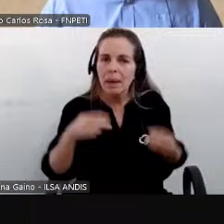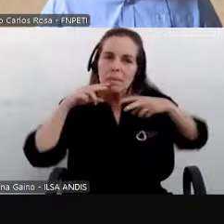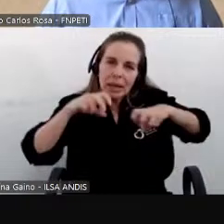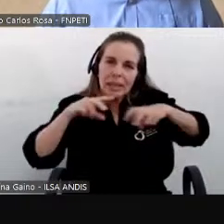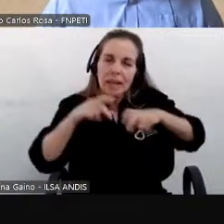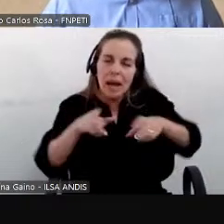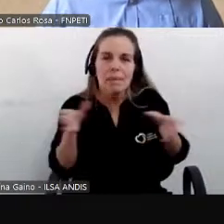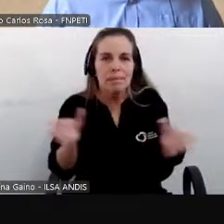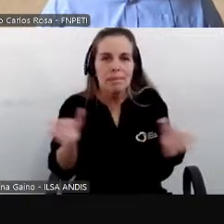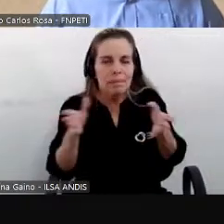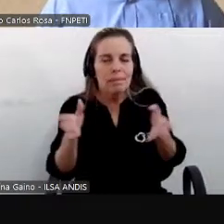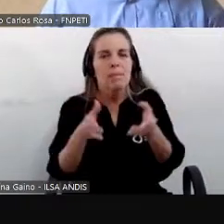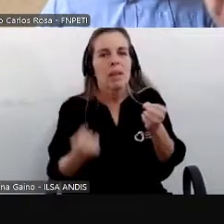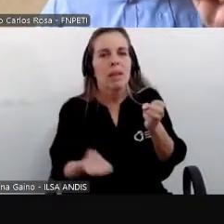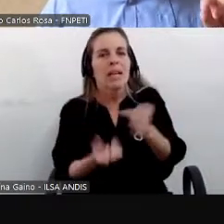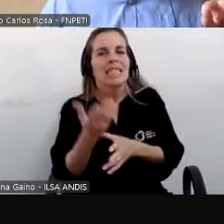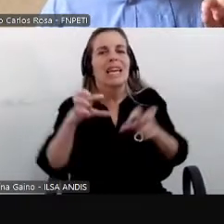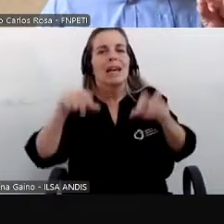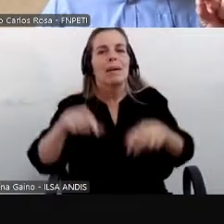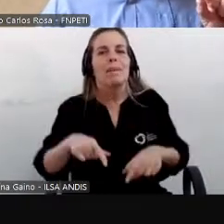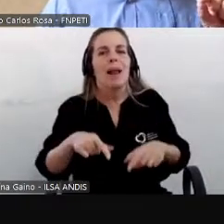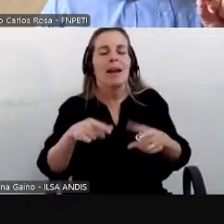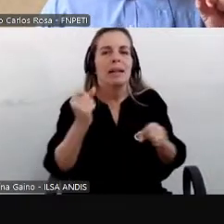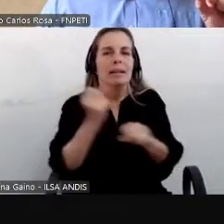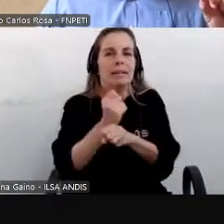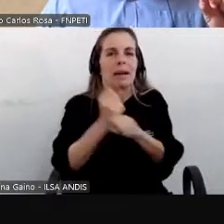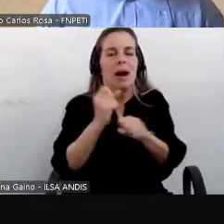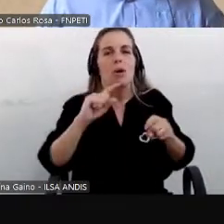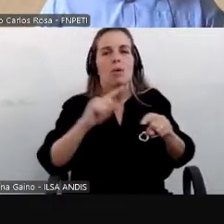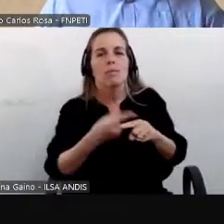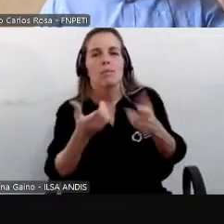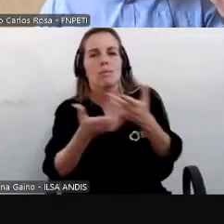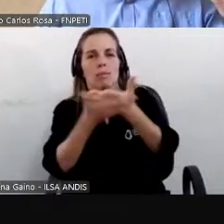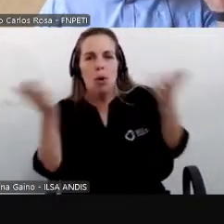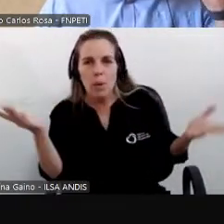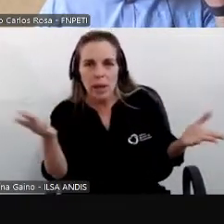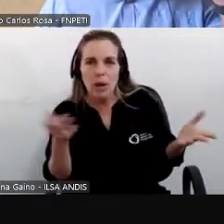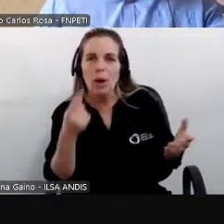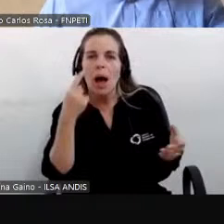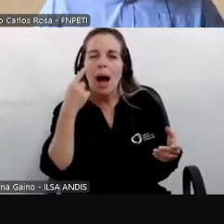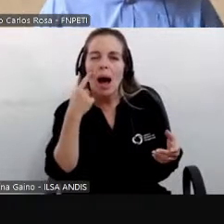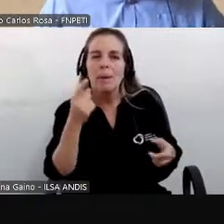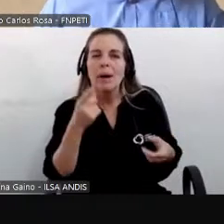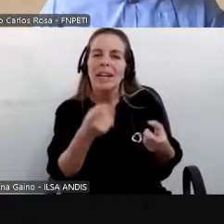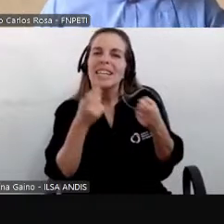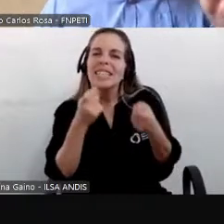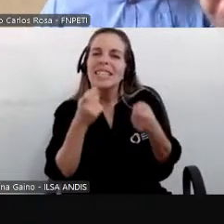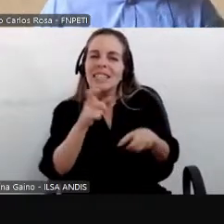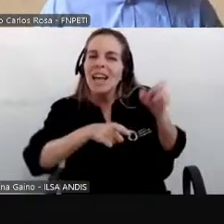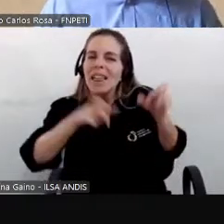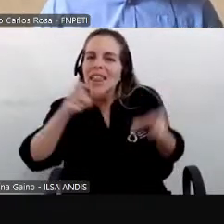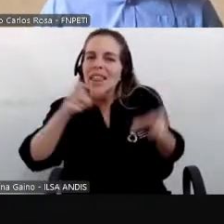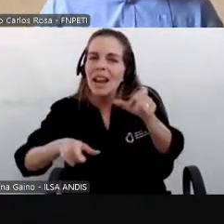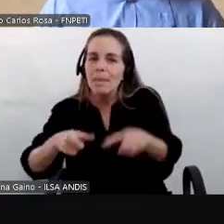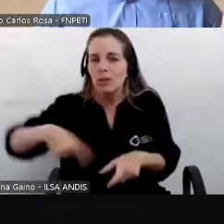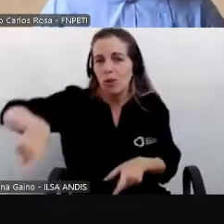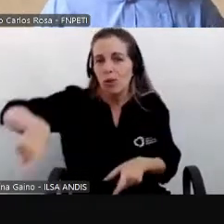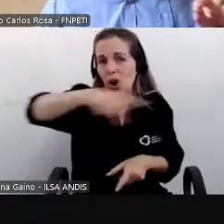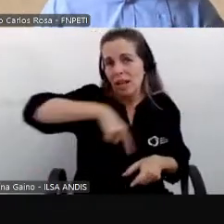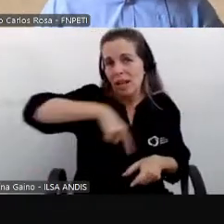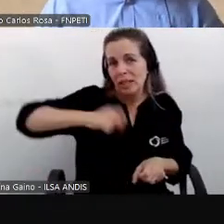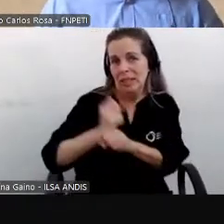issues, because it is very important to promote public policies that serve the